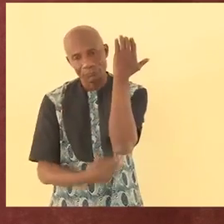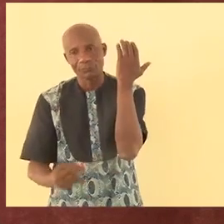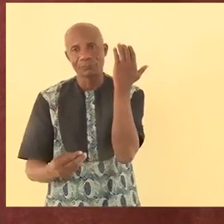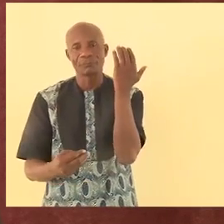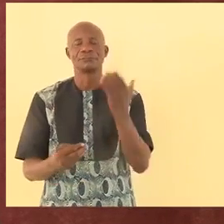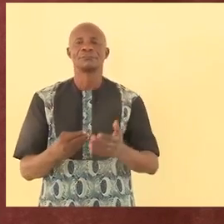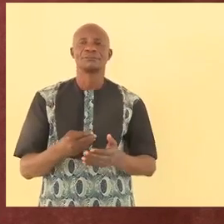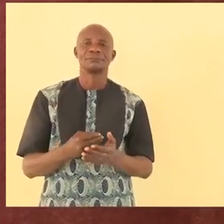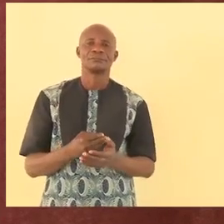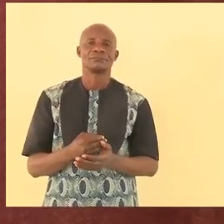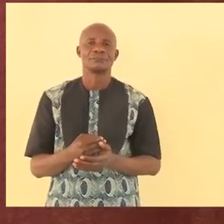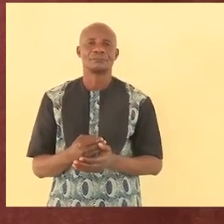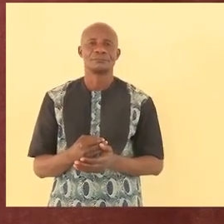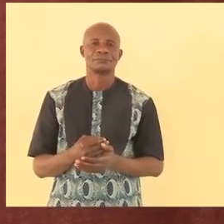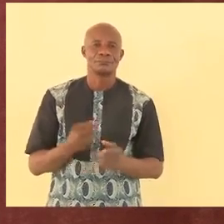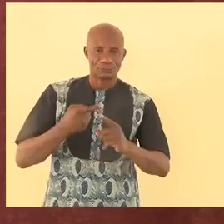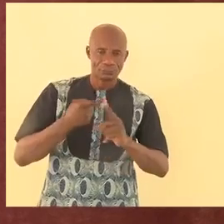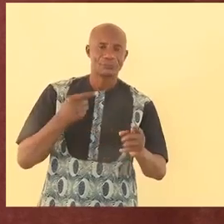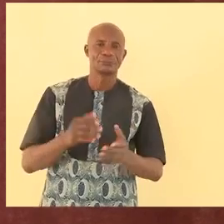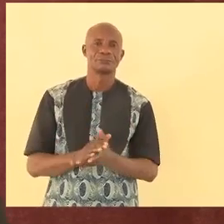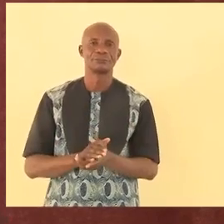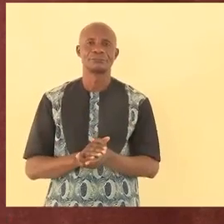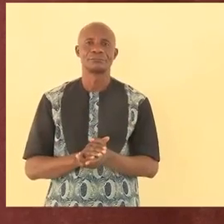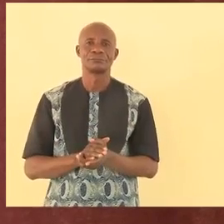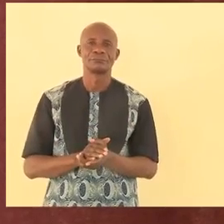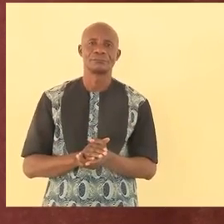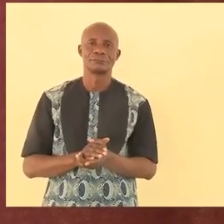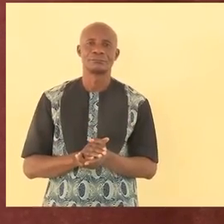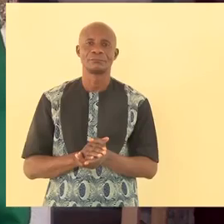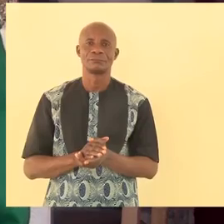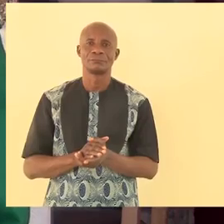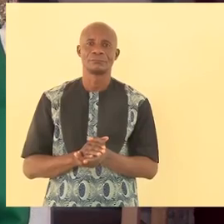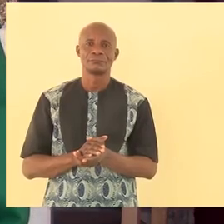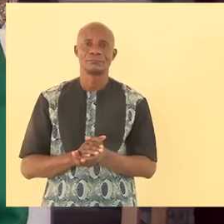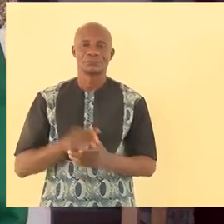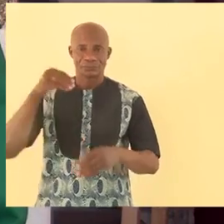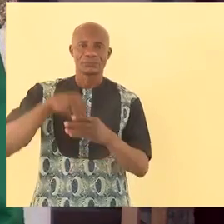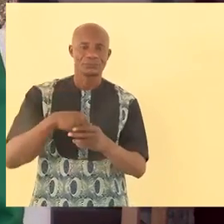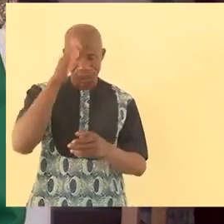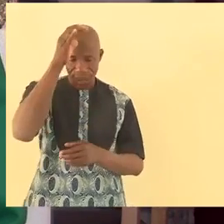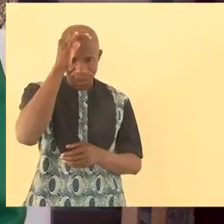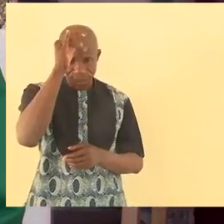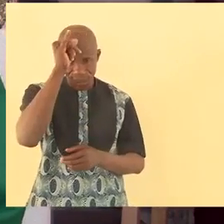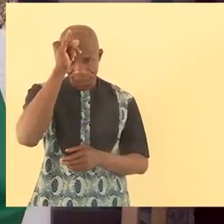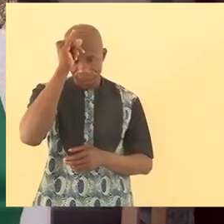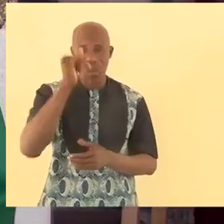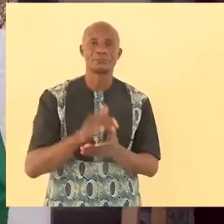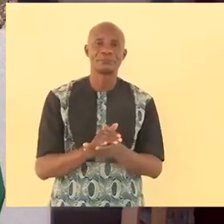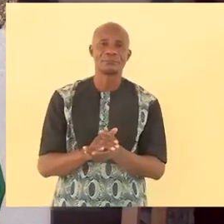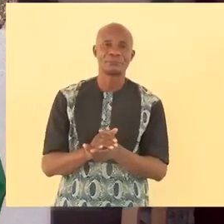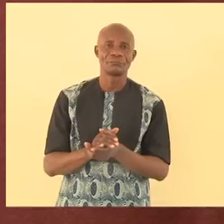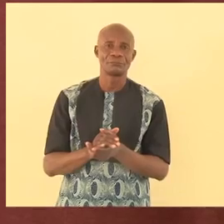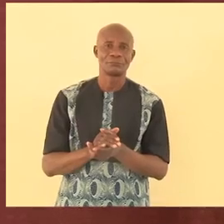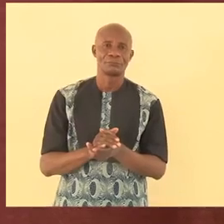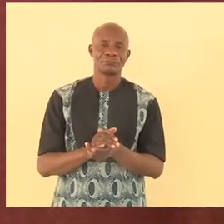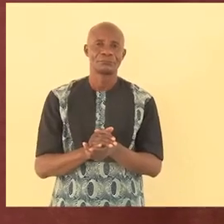question, in the sense that from their appearance. Where was that? Germany. In Germany? Yes.